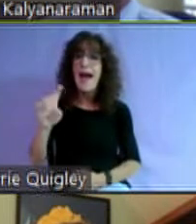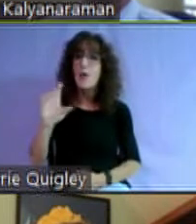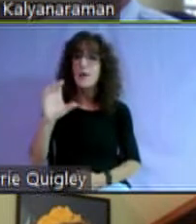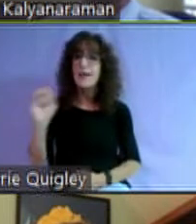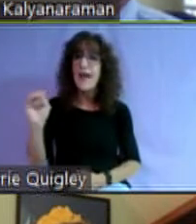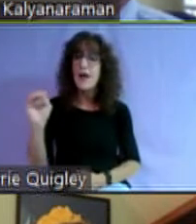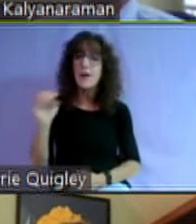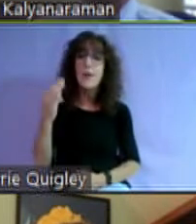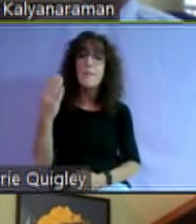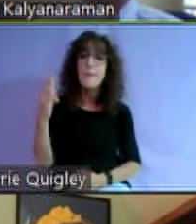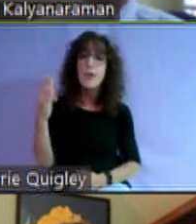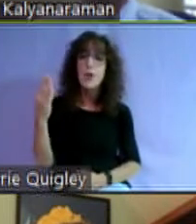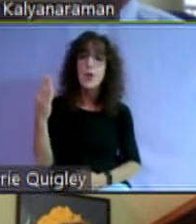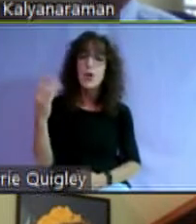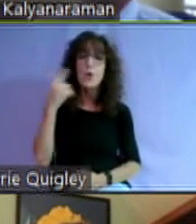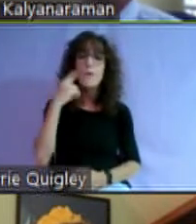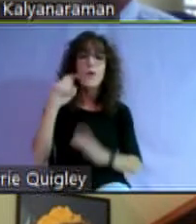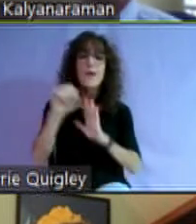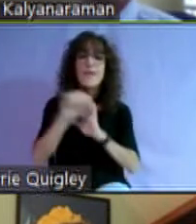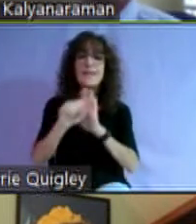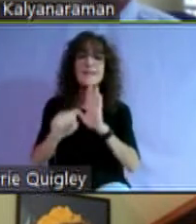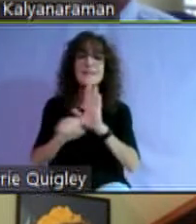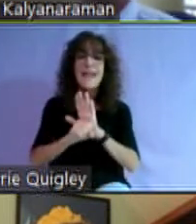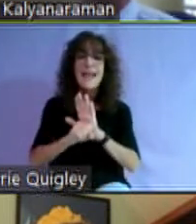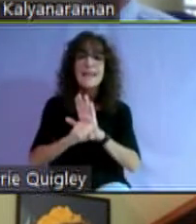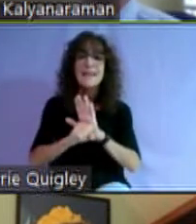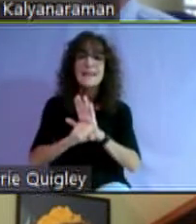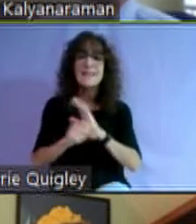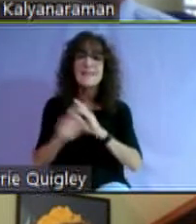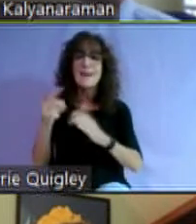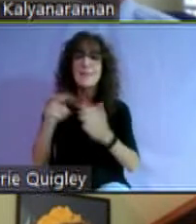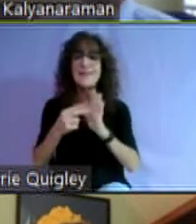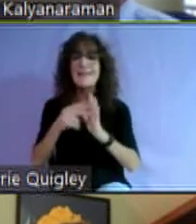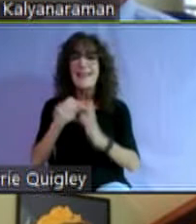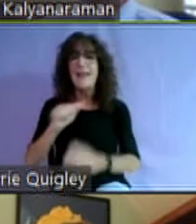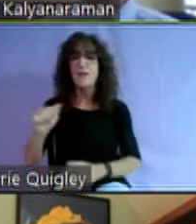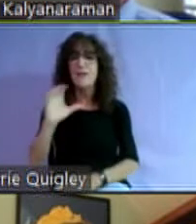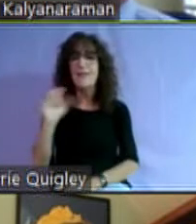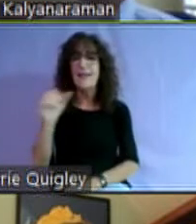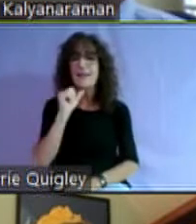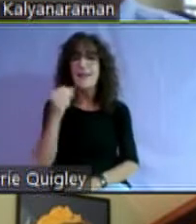is the case rate for the state, just for comparison.